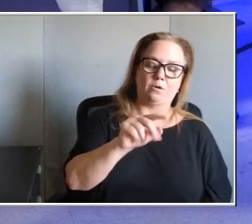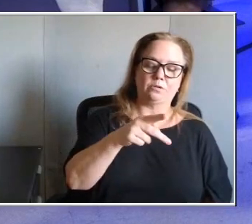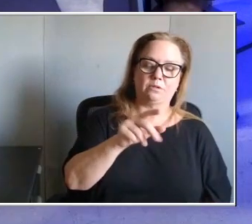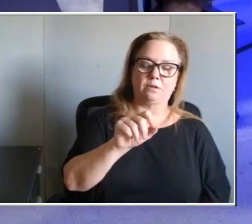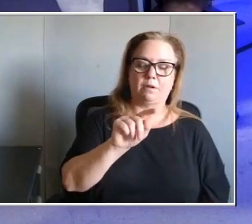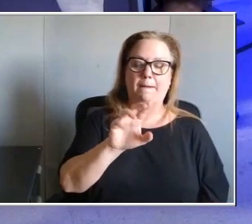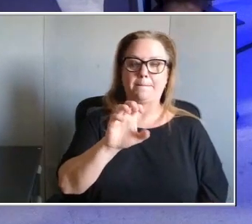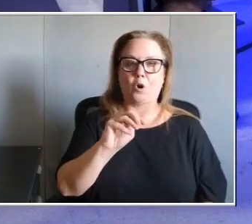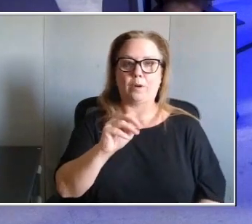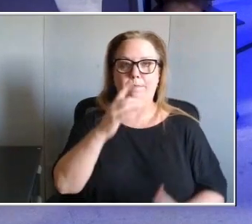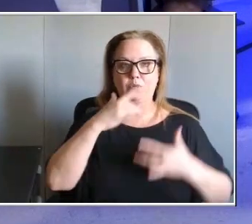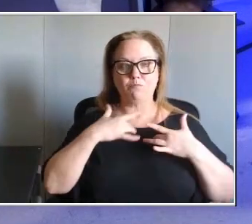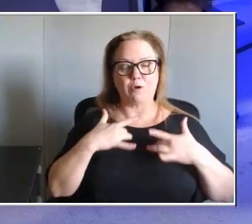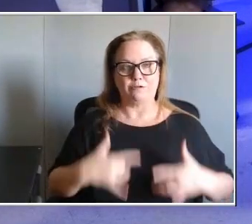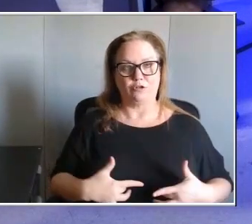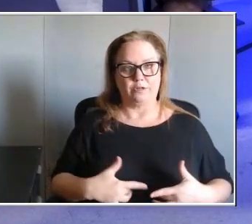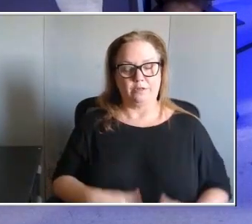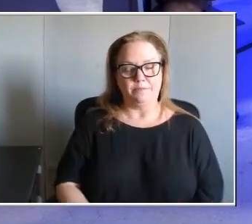to start with that?